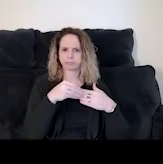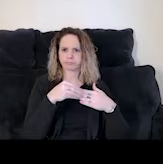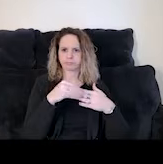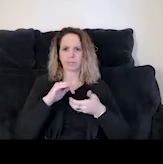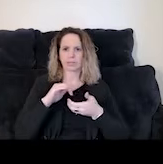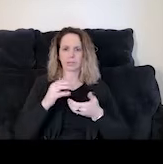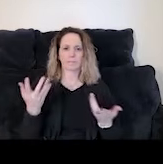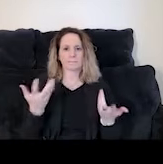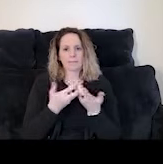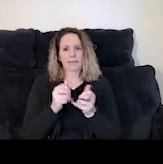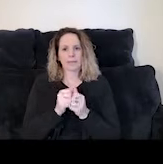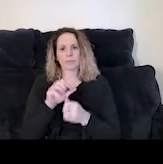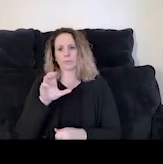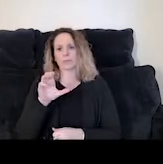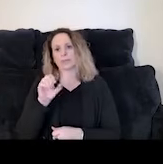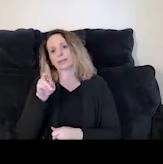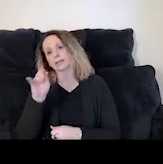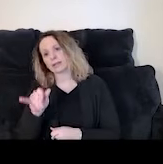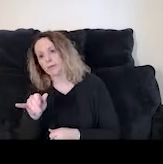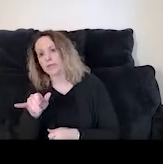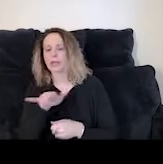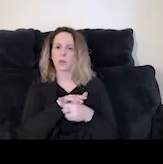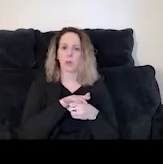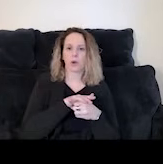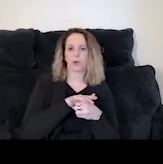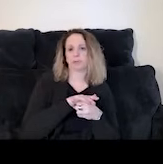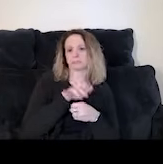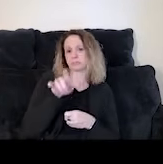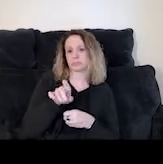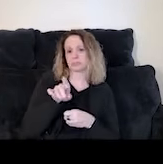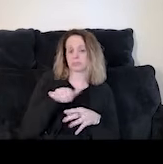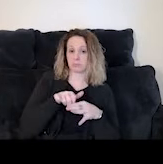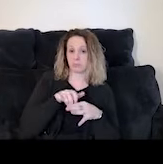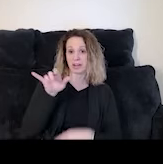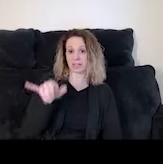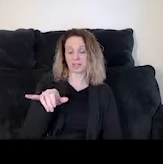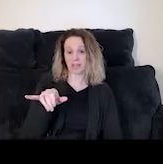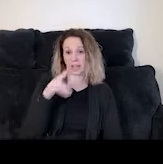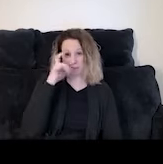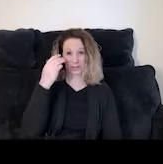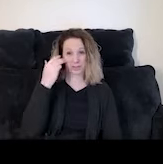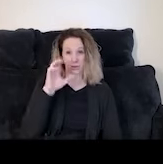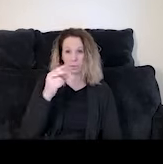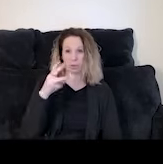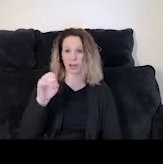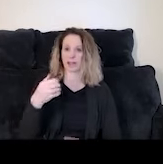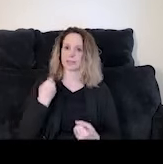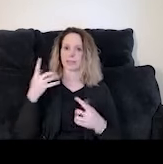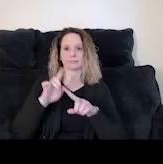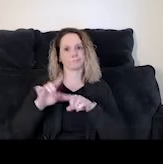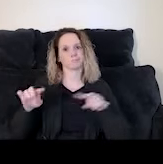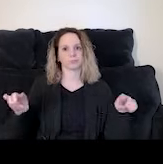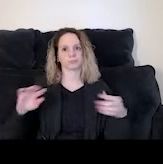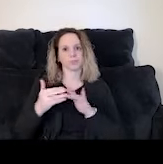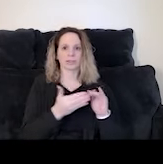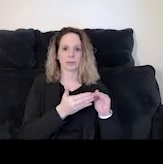those county or local regional needs and practice innovation, because Ohio has so many diverse